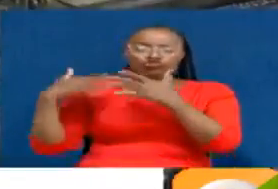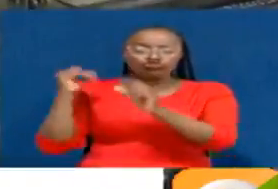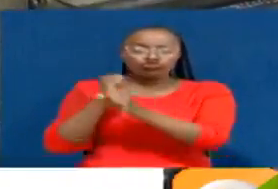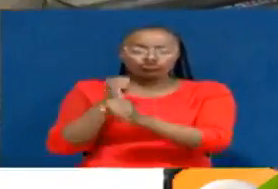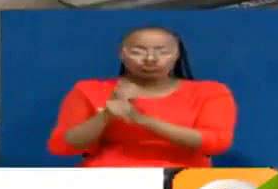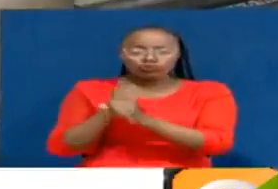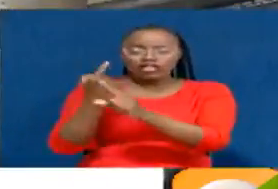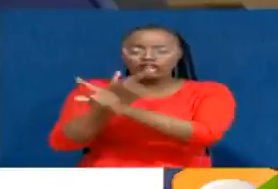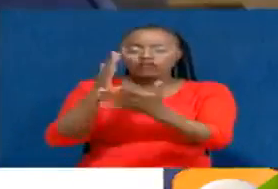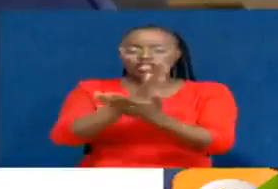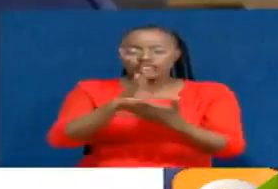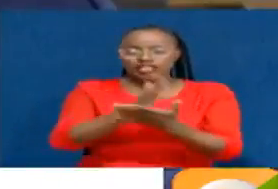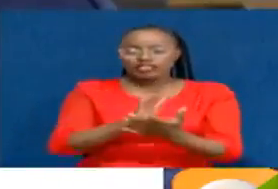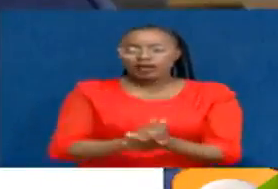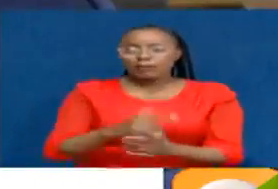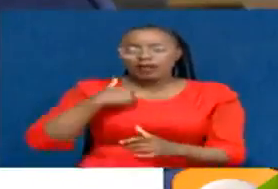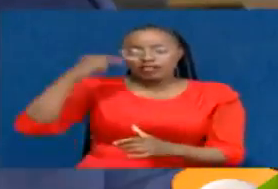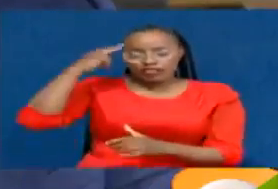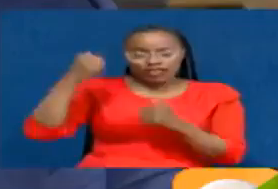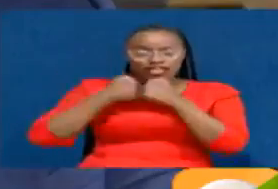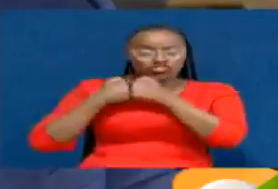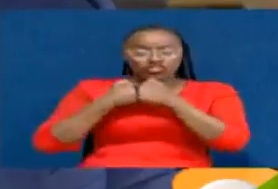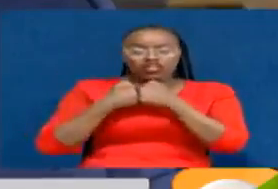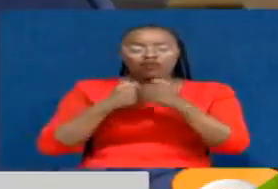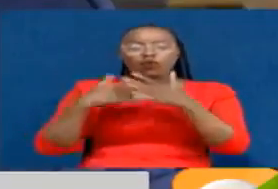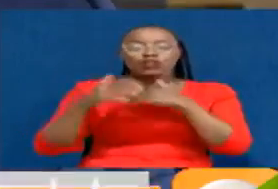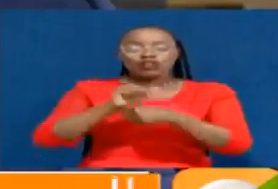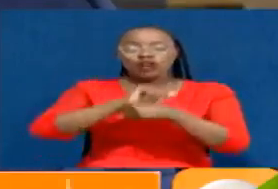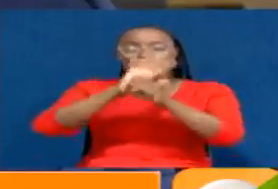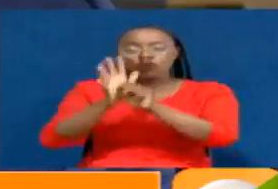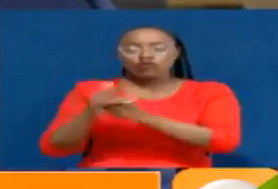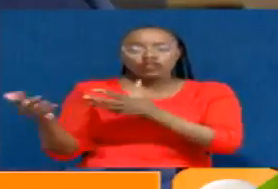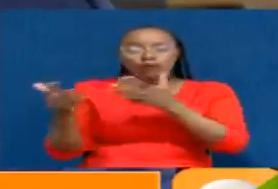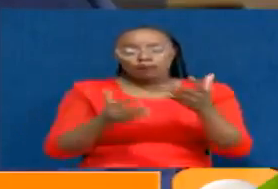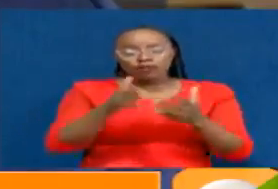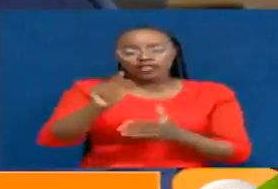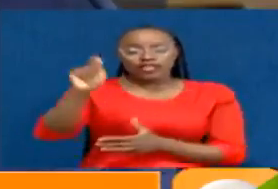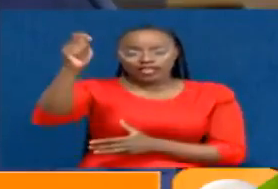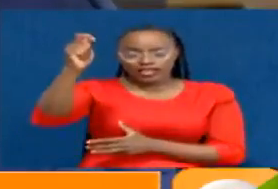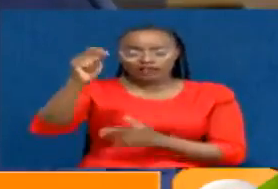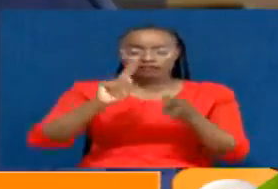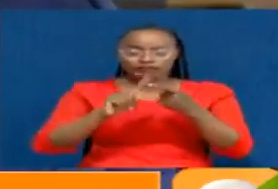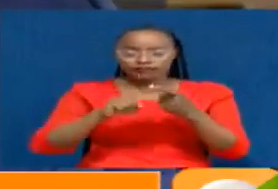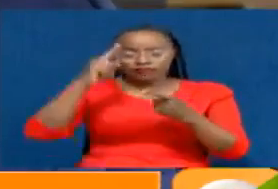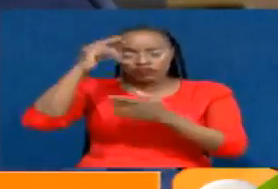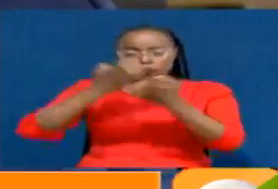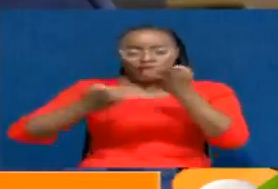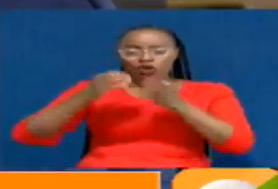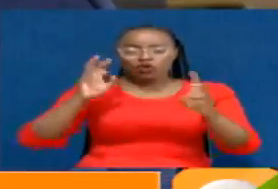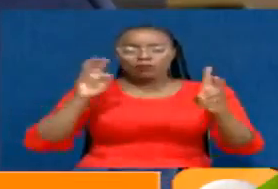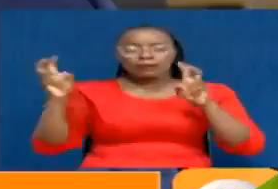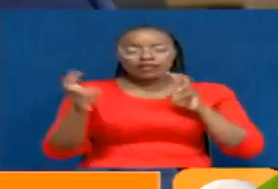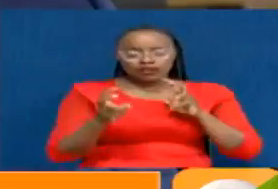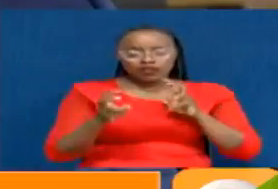jobs in various sectors. I think our biggest challenge is what COVID has brought to the country. First, from an economic